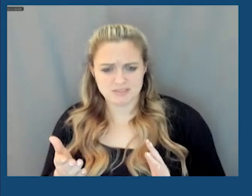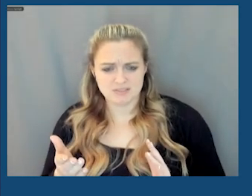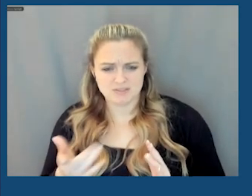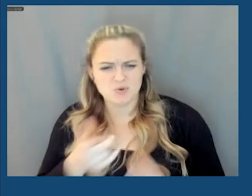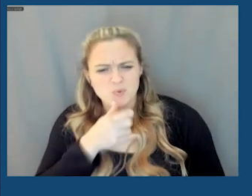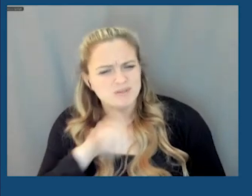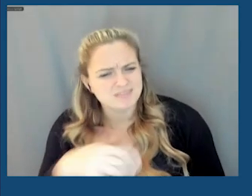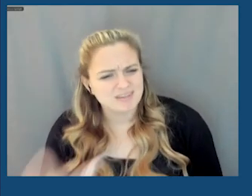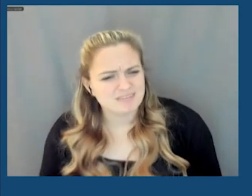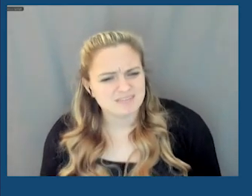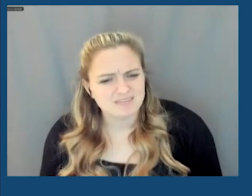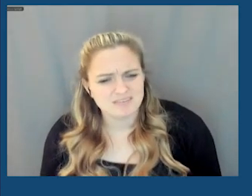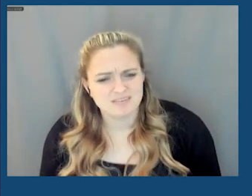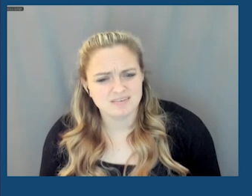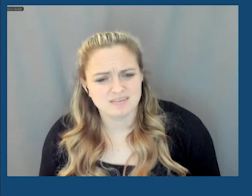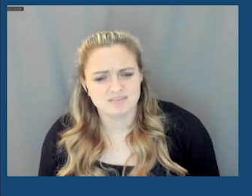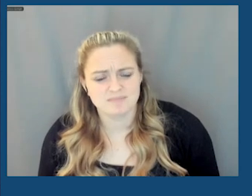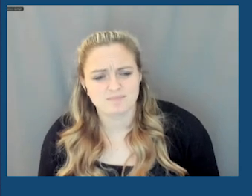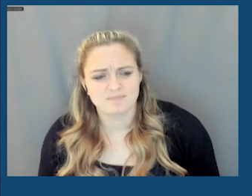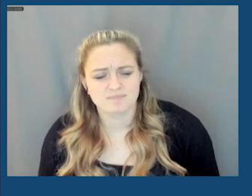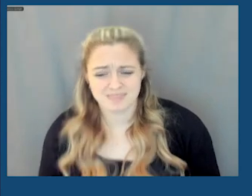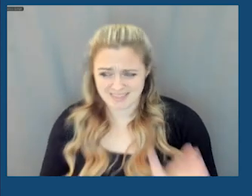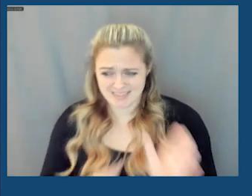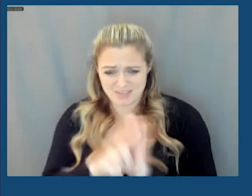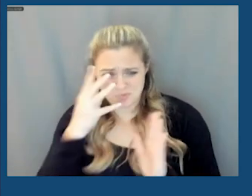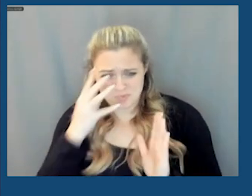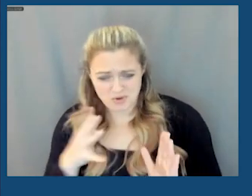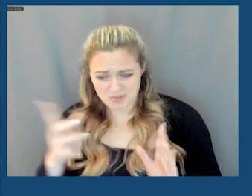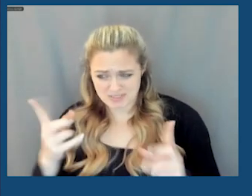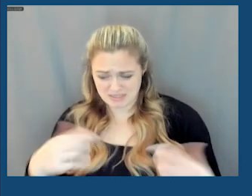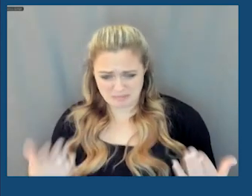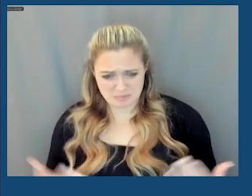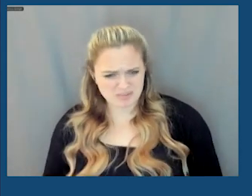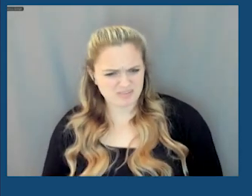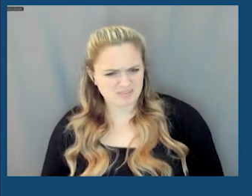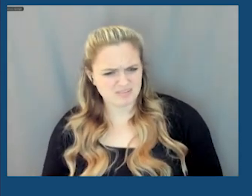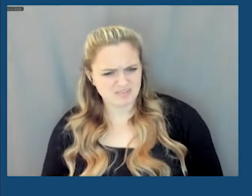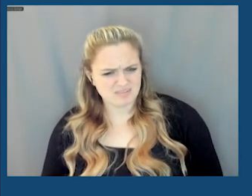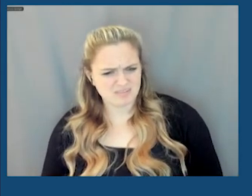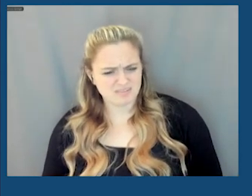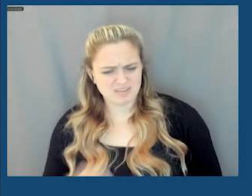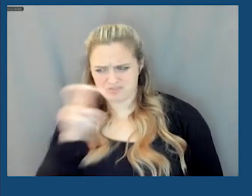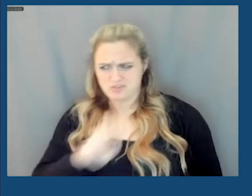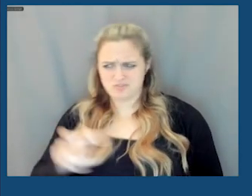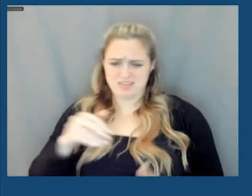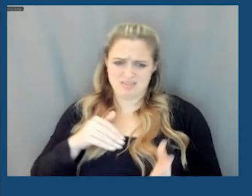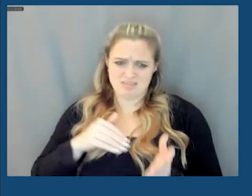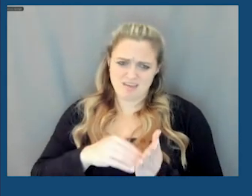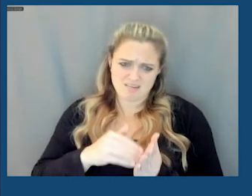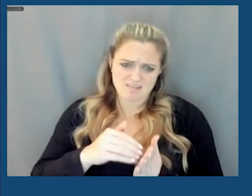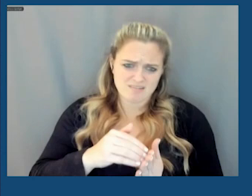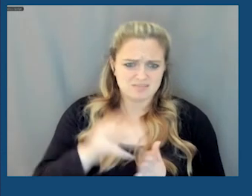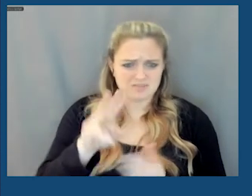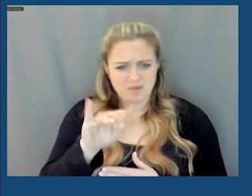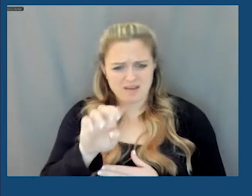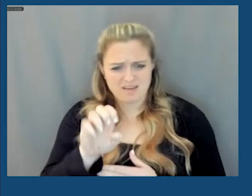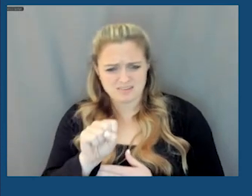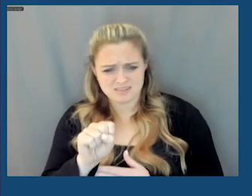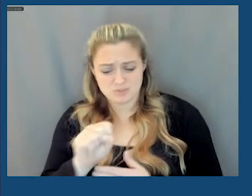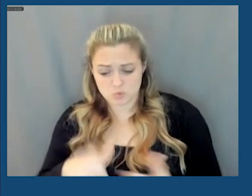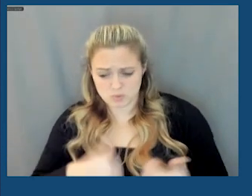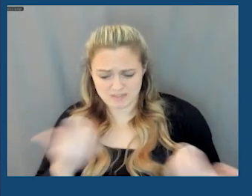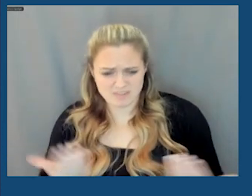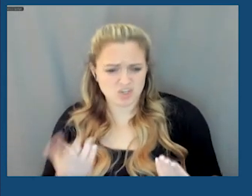that? Kill the migrants? They came here? They traveled thousands of miles to live here and just